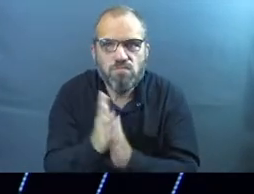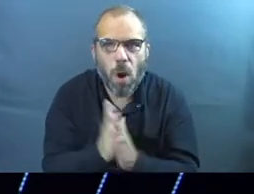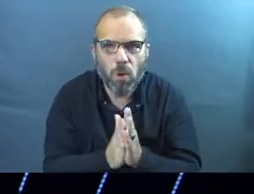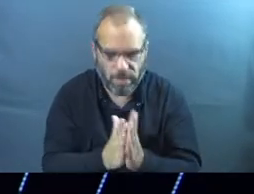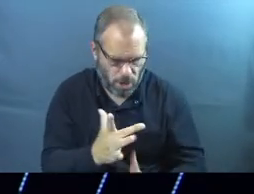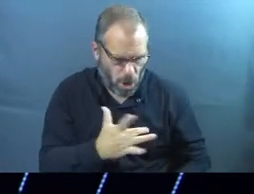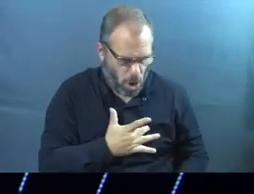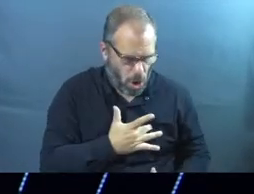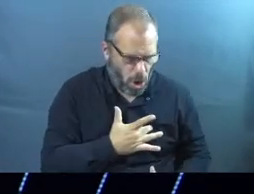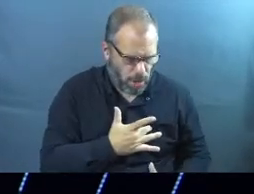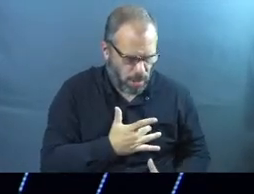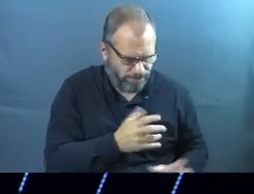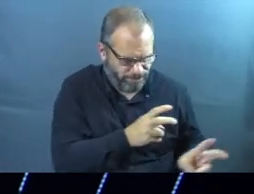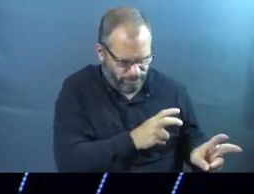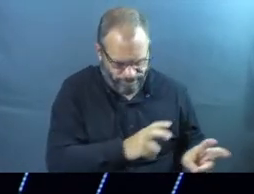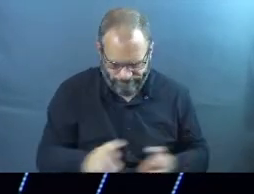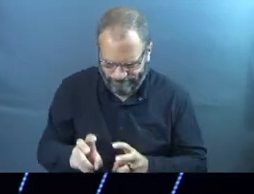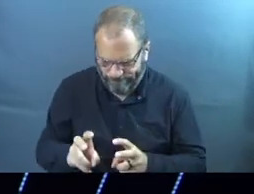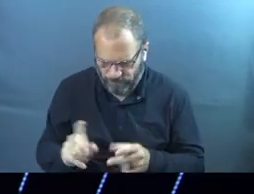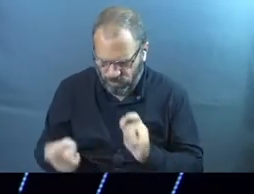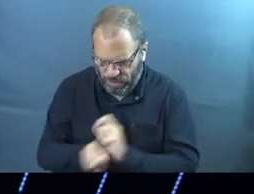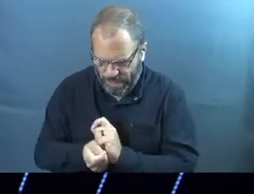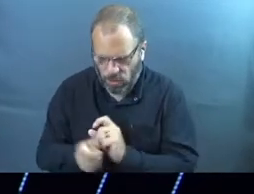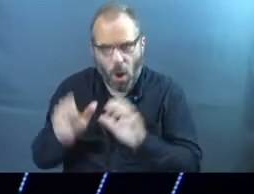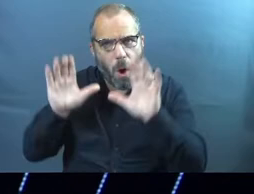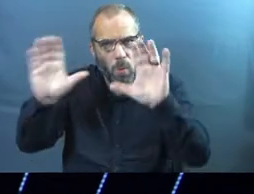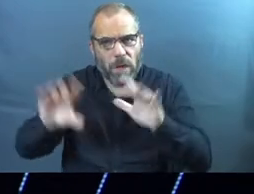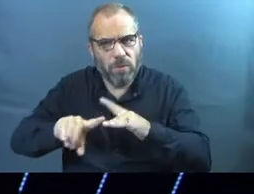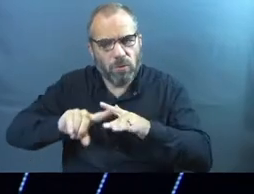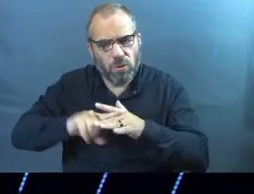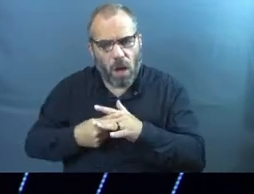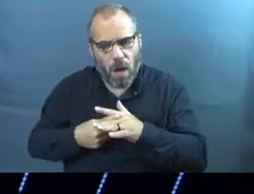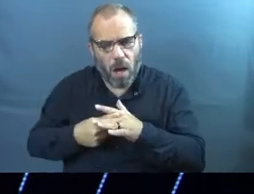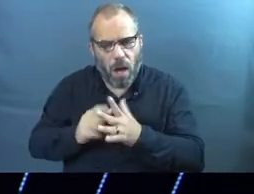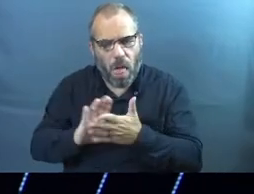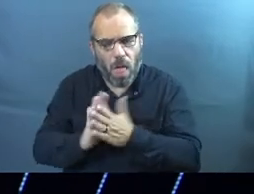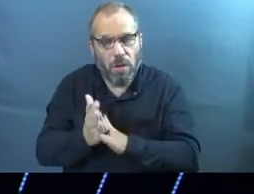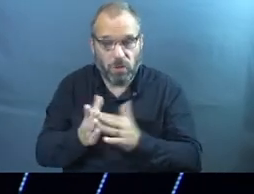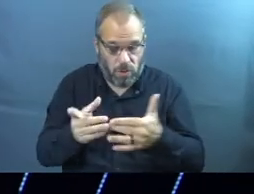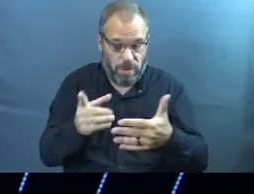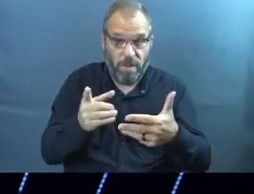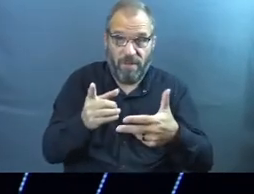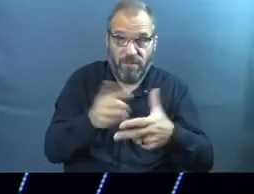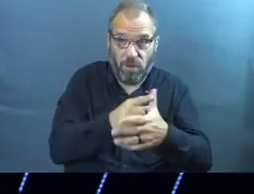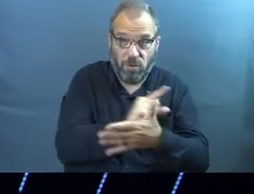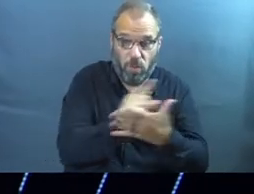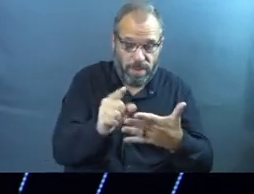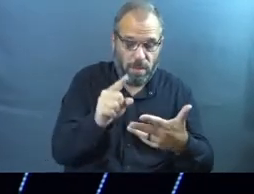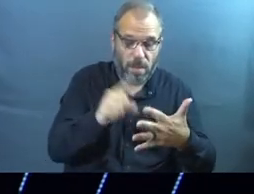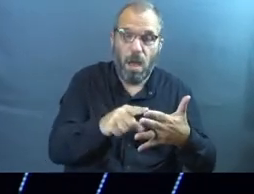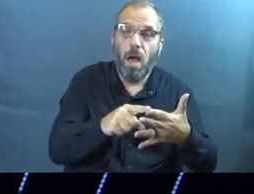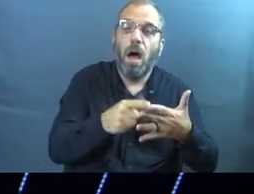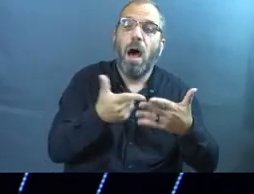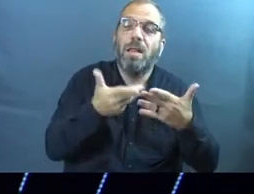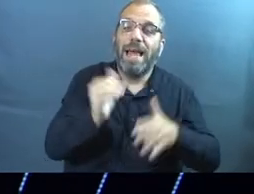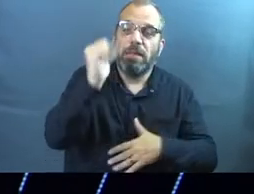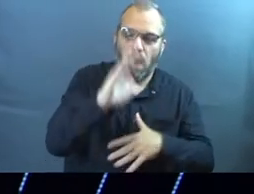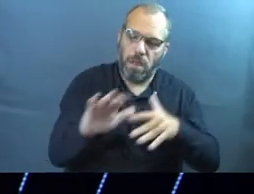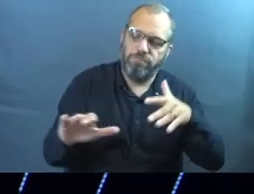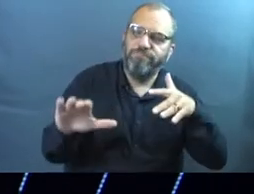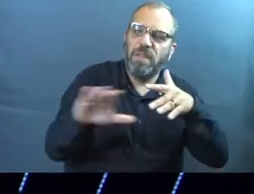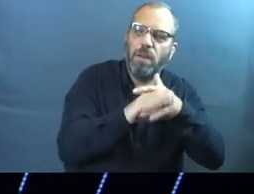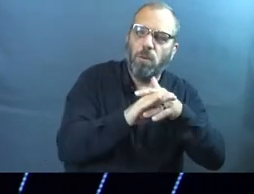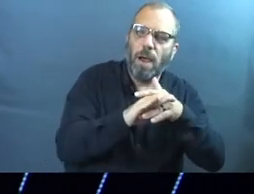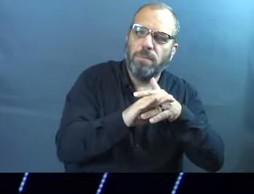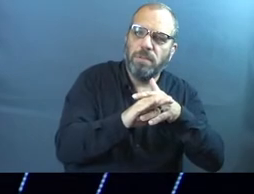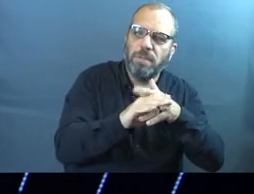shift our heart into that place, wonderful things start to happen. So week one, we talked about letting God interrupt you and obeying